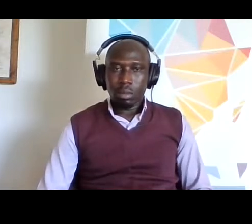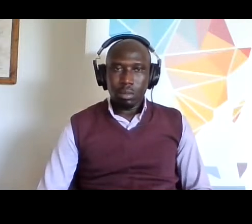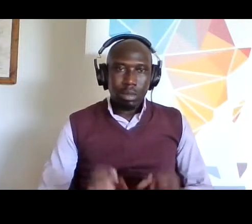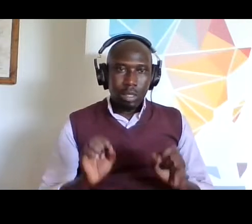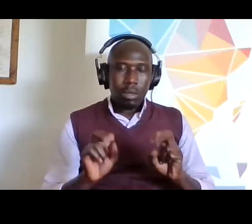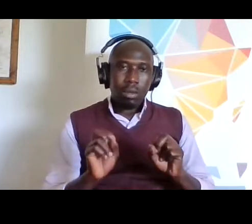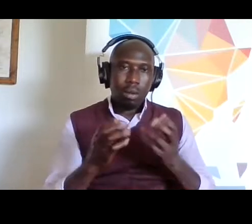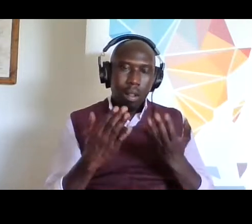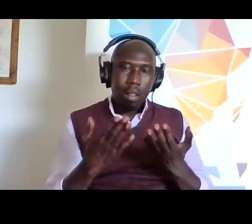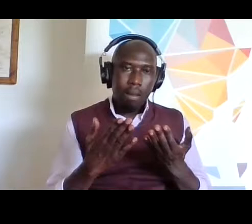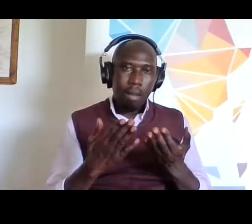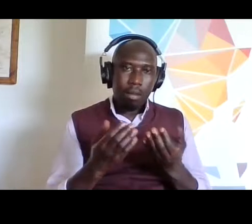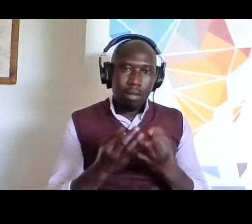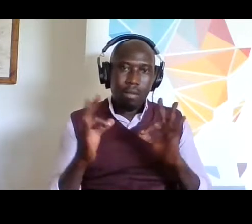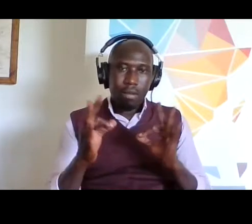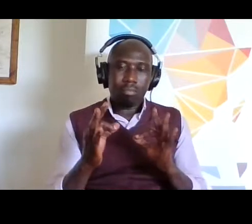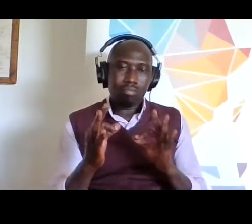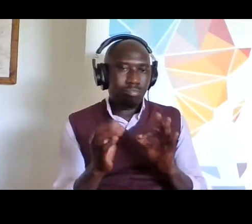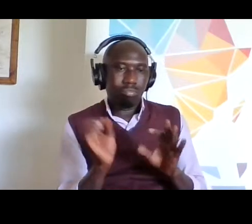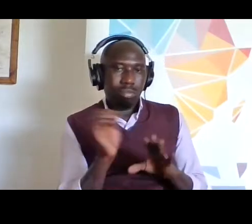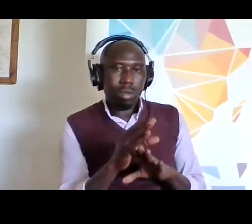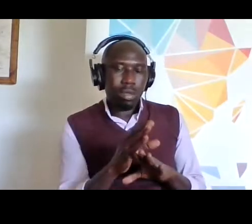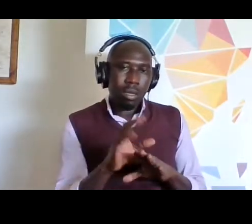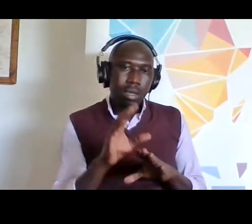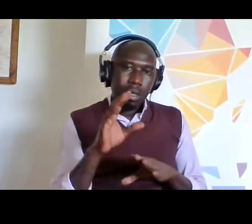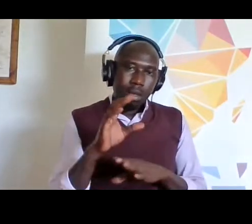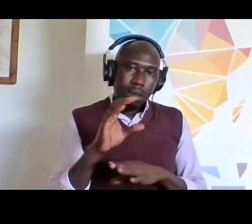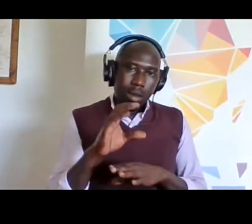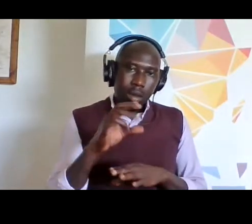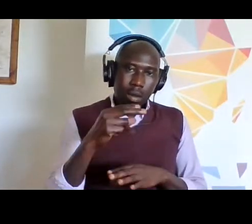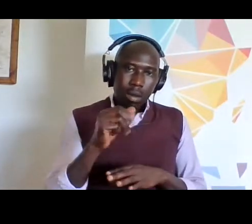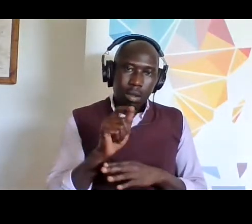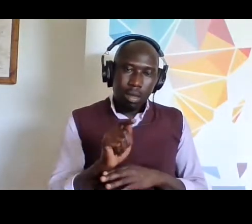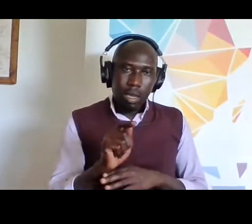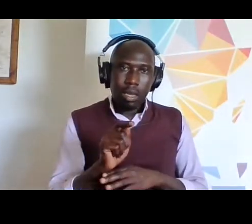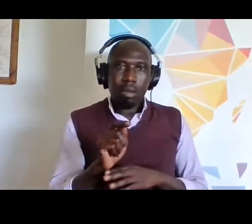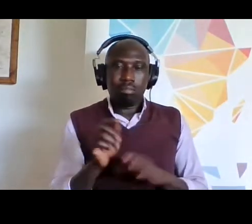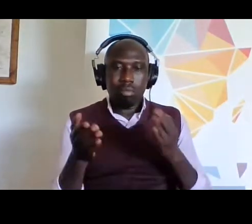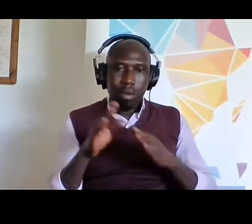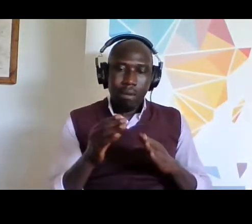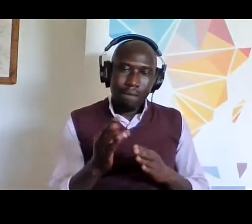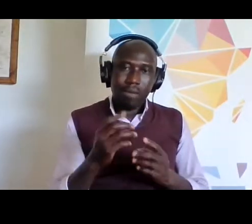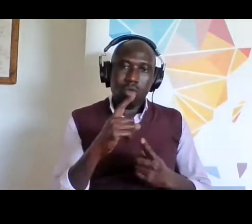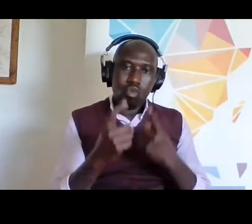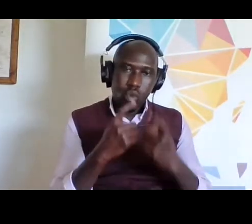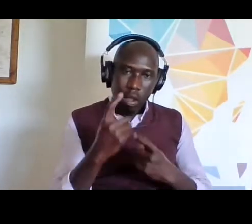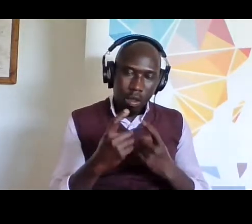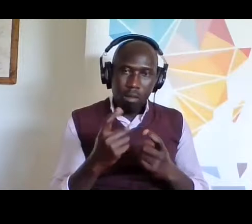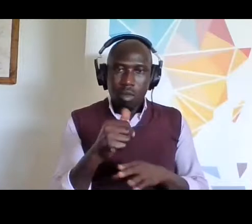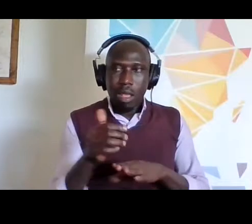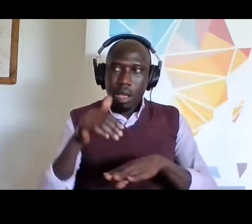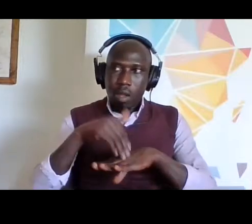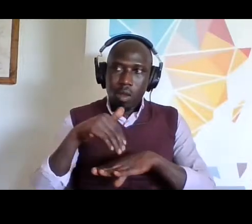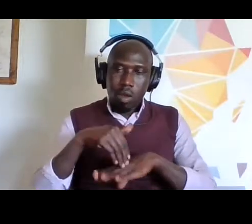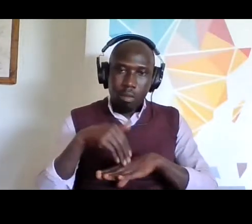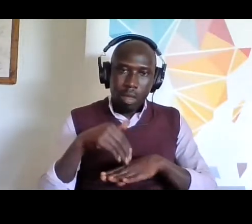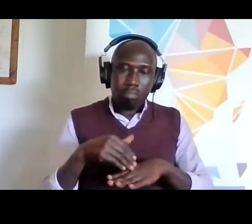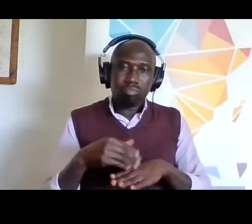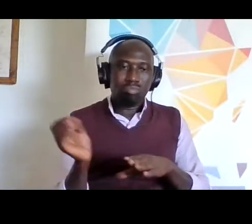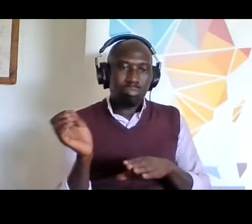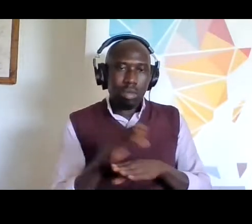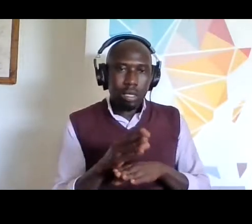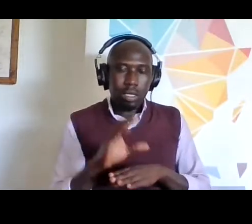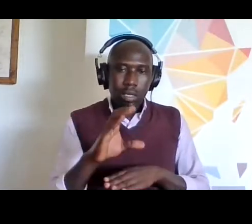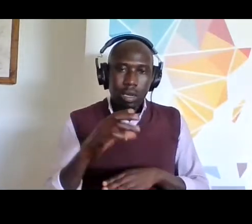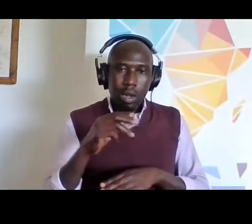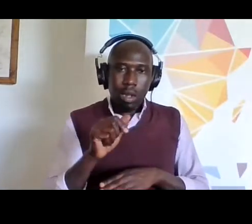Yeah, feel free to drop in the chat box or the Q&A function if you have any questions or other comments or thoughts. I'd